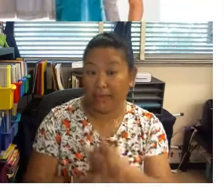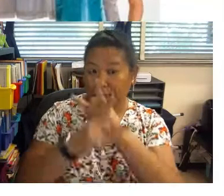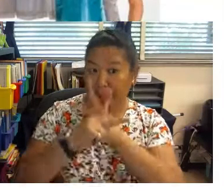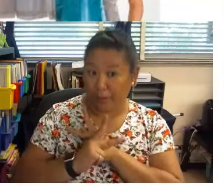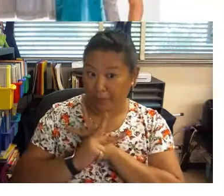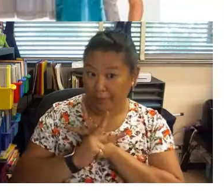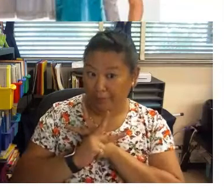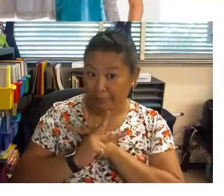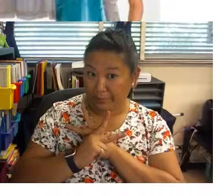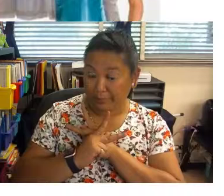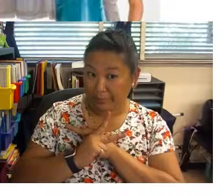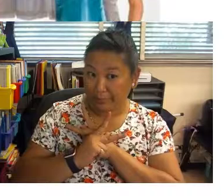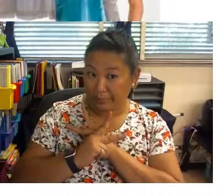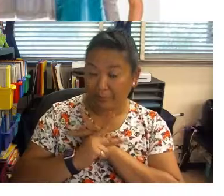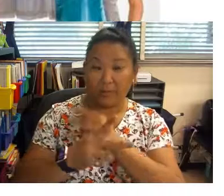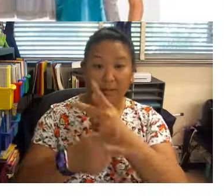Can I borrow it?